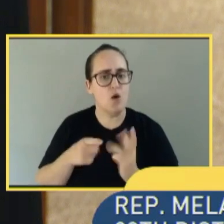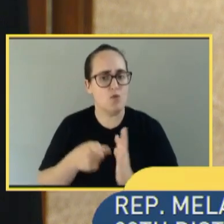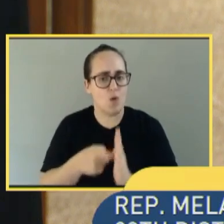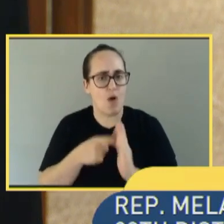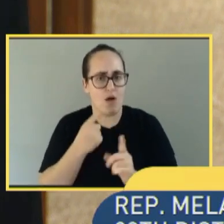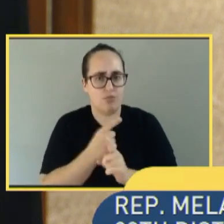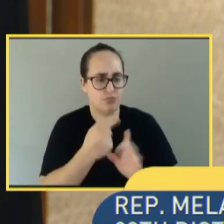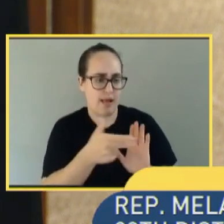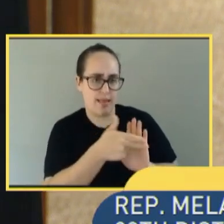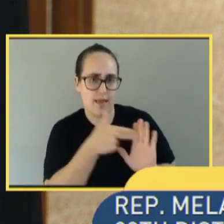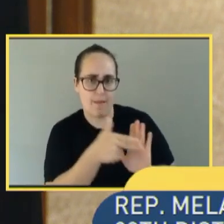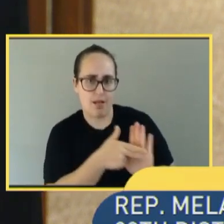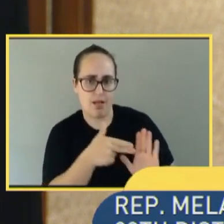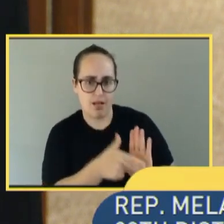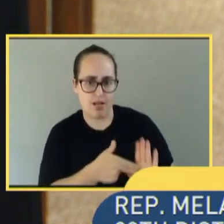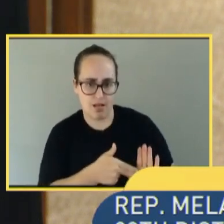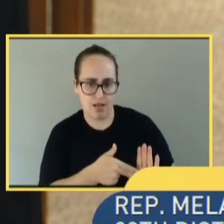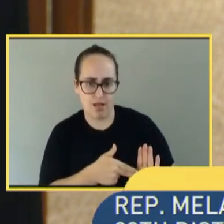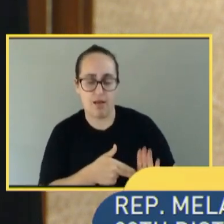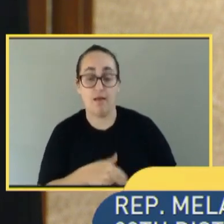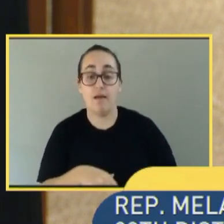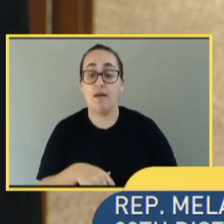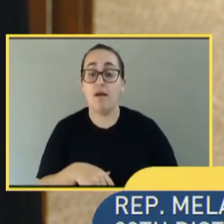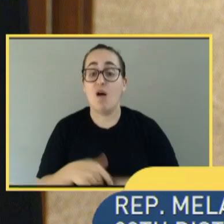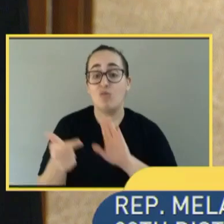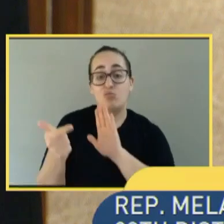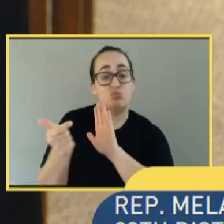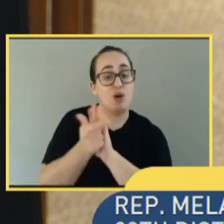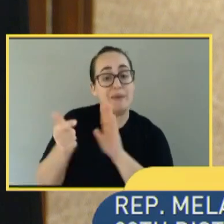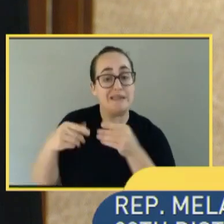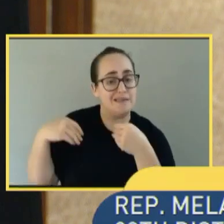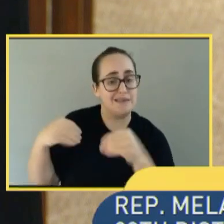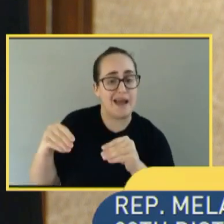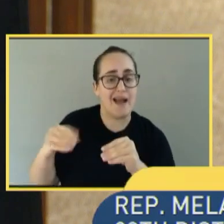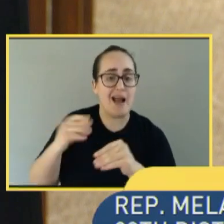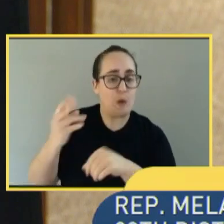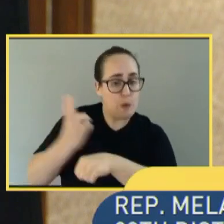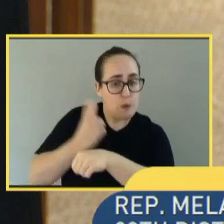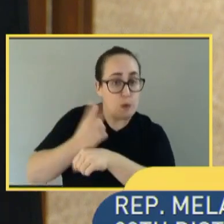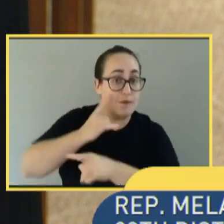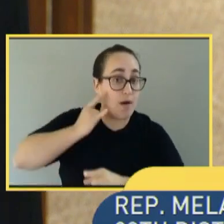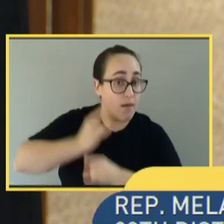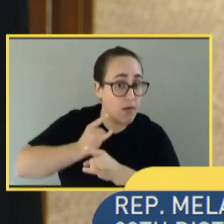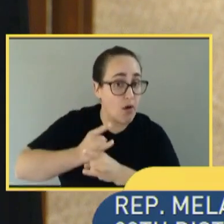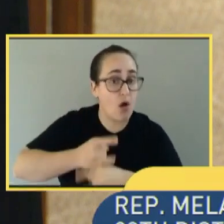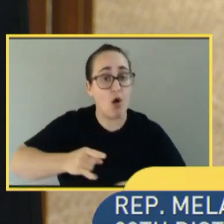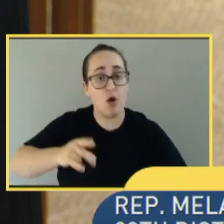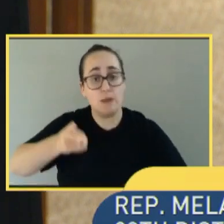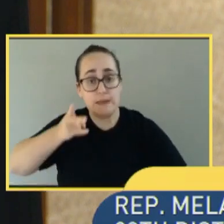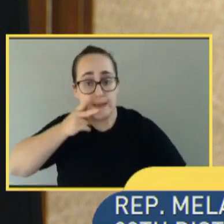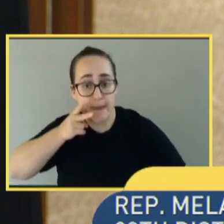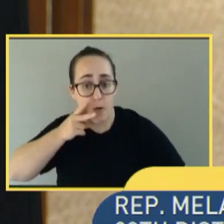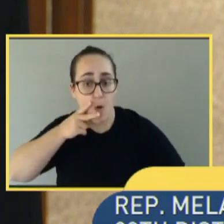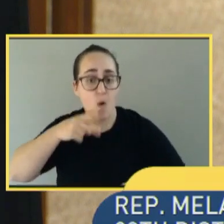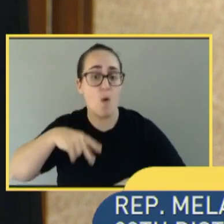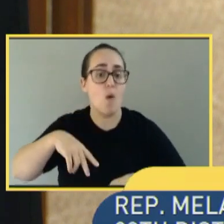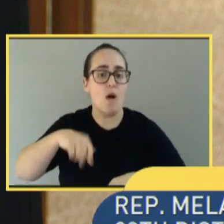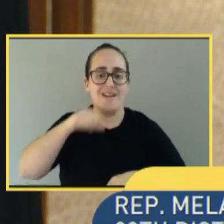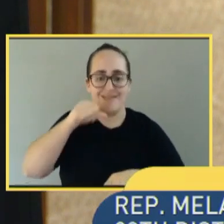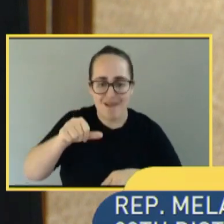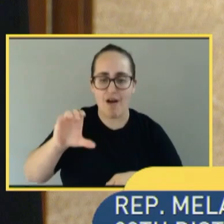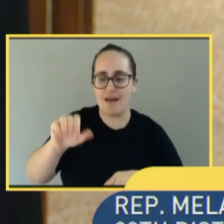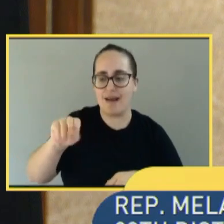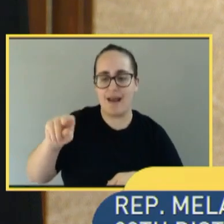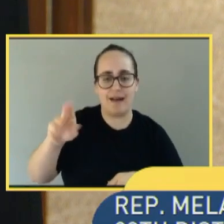tobacco, and non-cannabis vapor products at these events. It also creates economic opportunities, especially